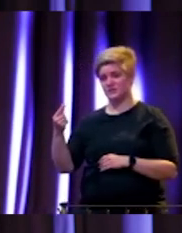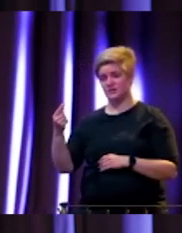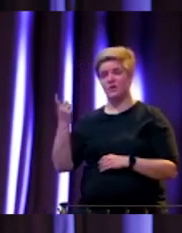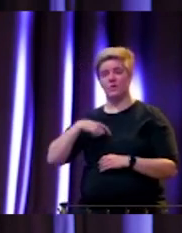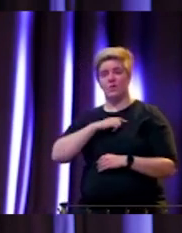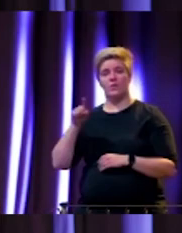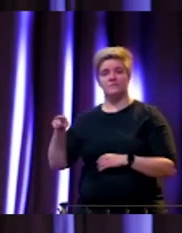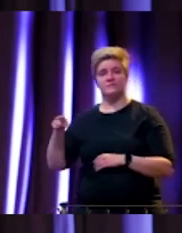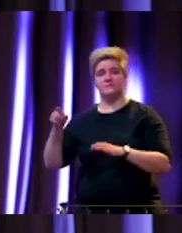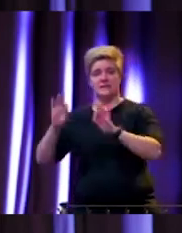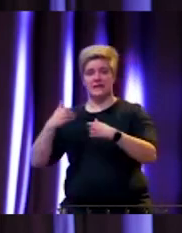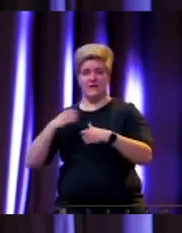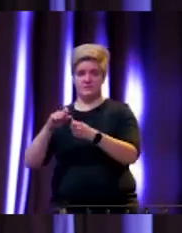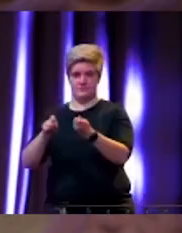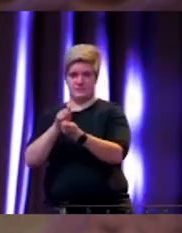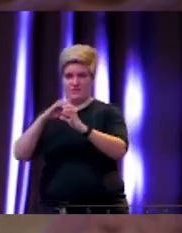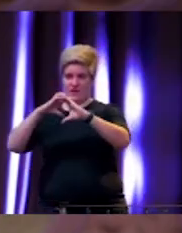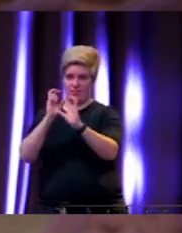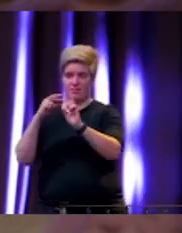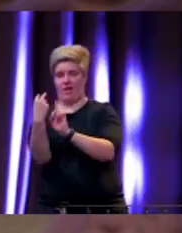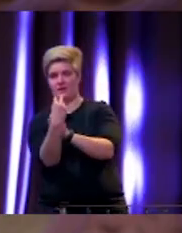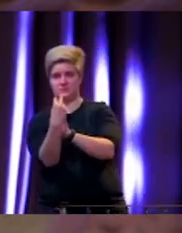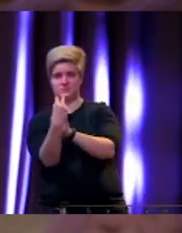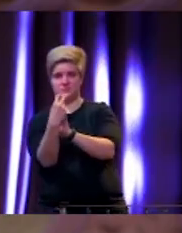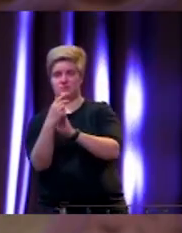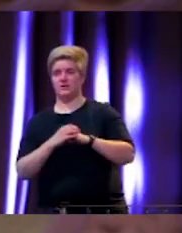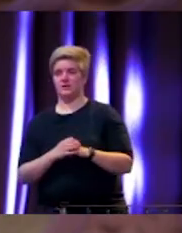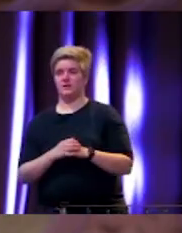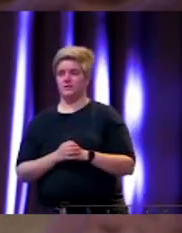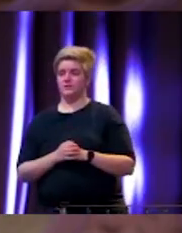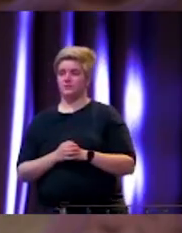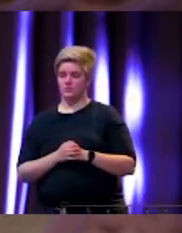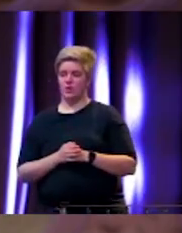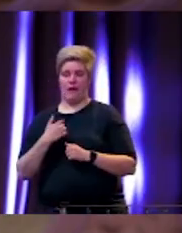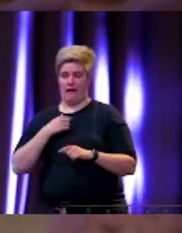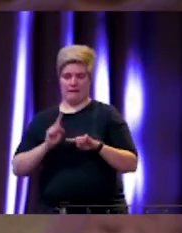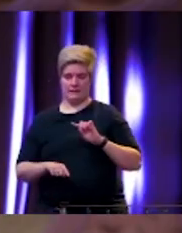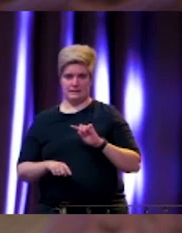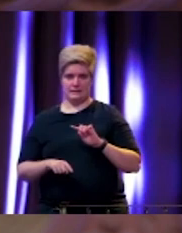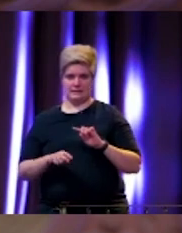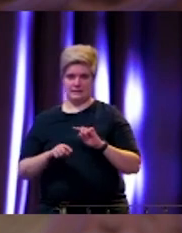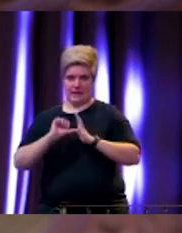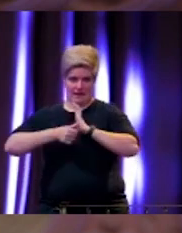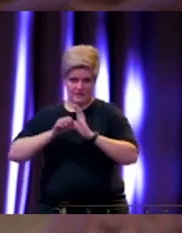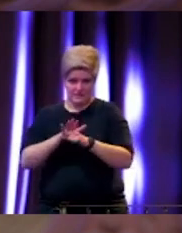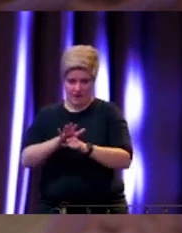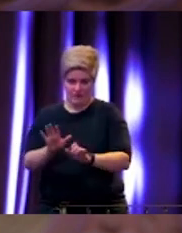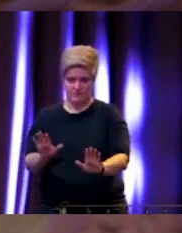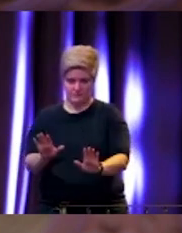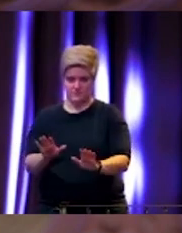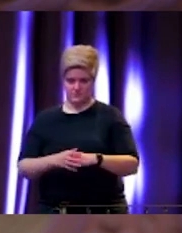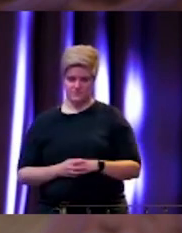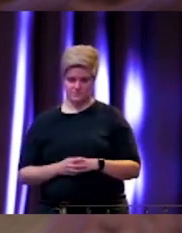lens, a particular kind of way that you do your work. So I cannot stress enough, just practically